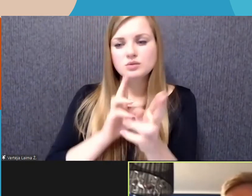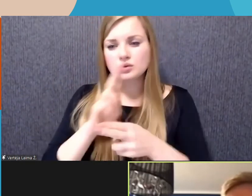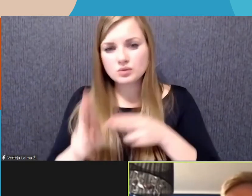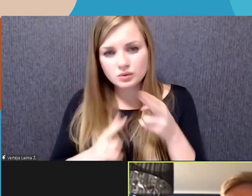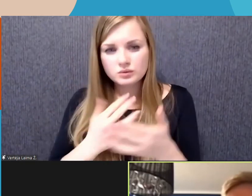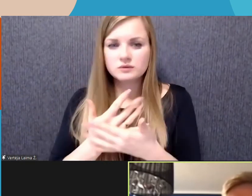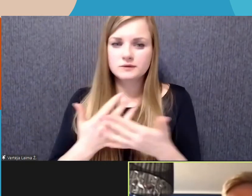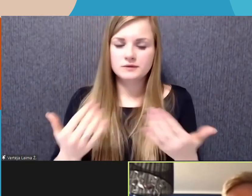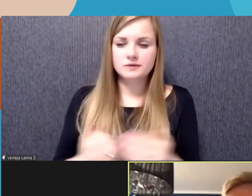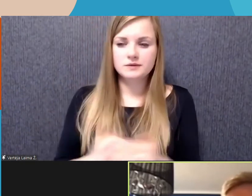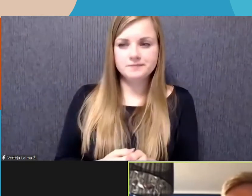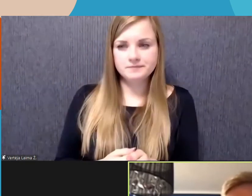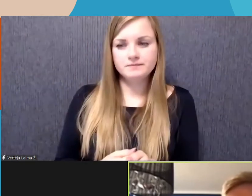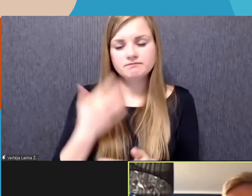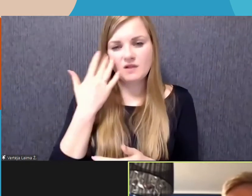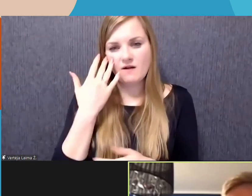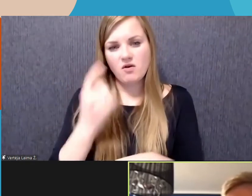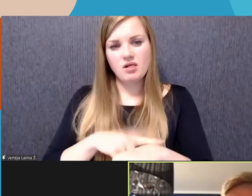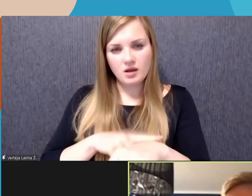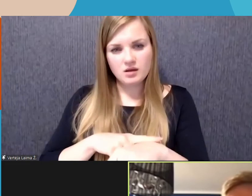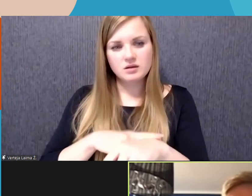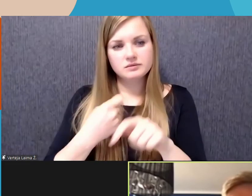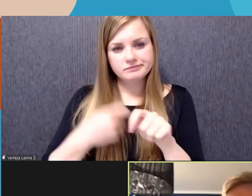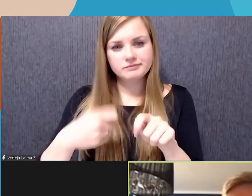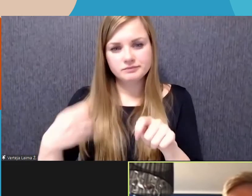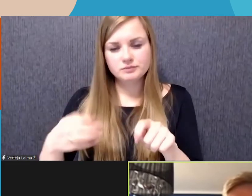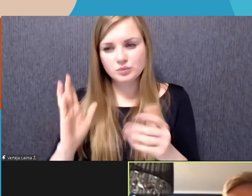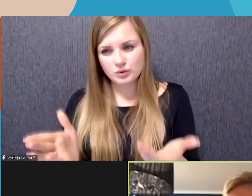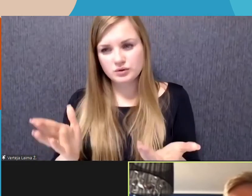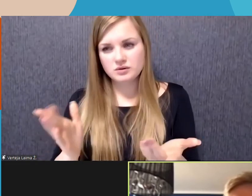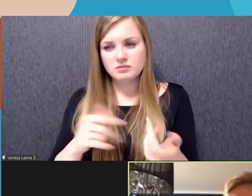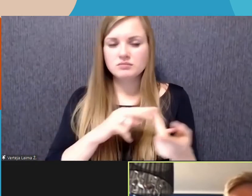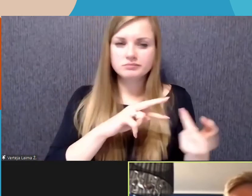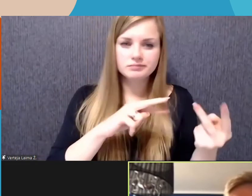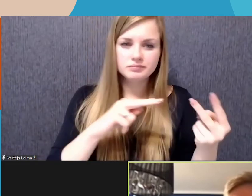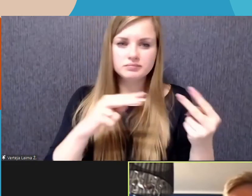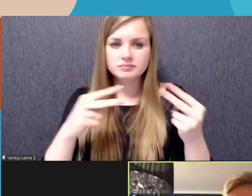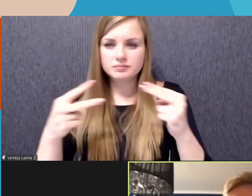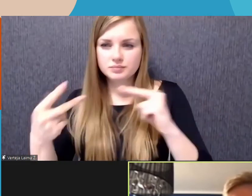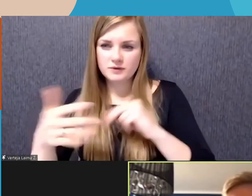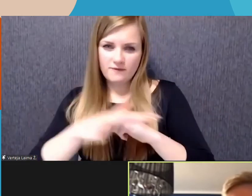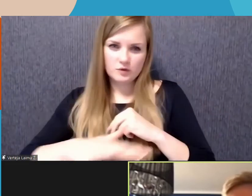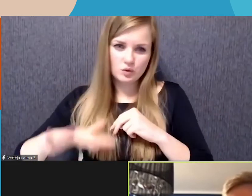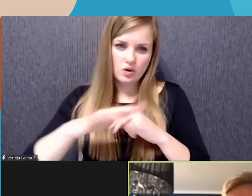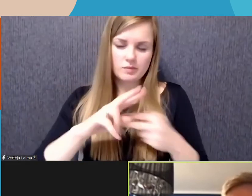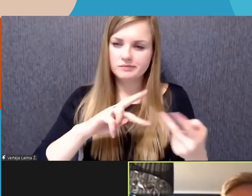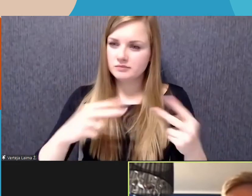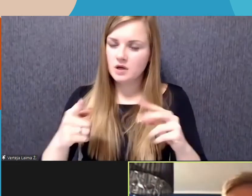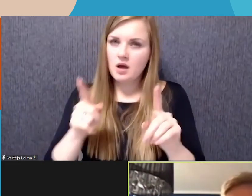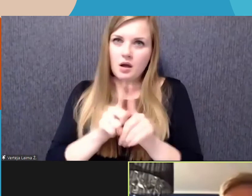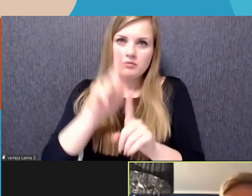at the first instance. Well, I think the change is